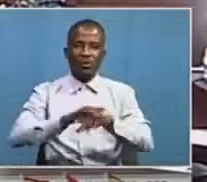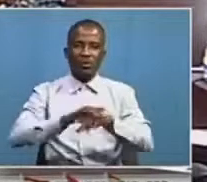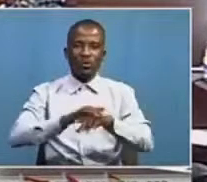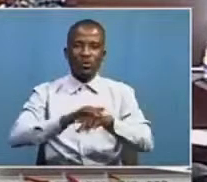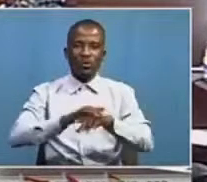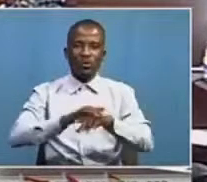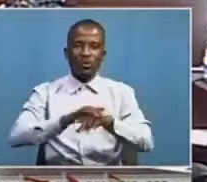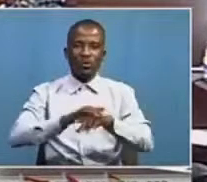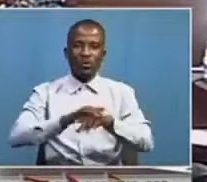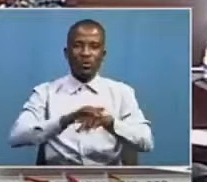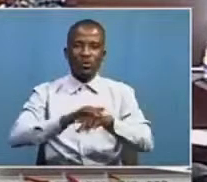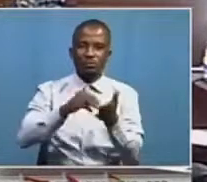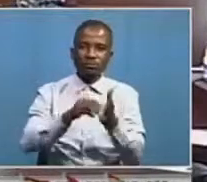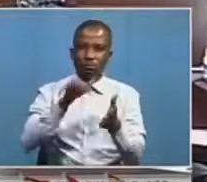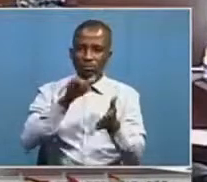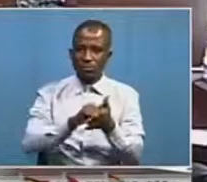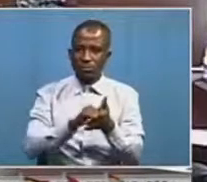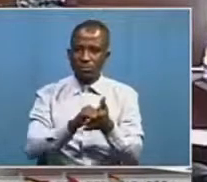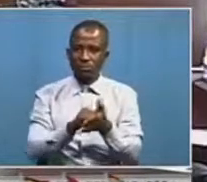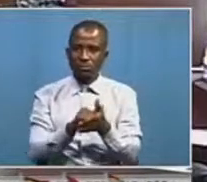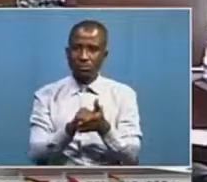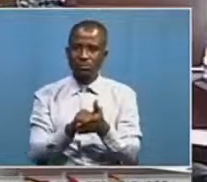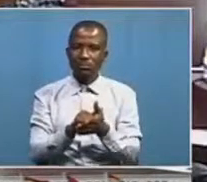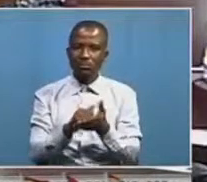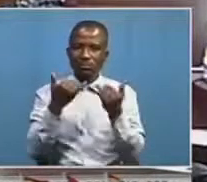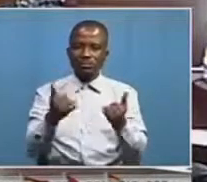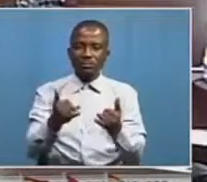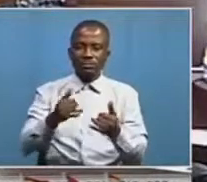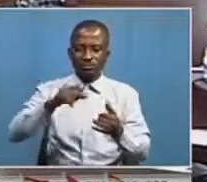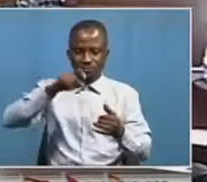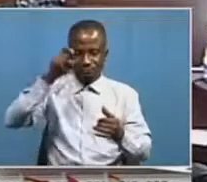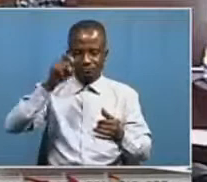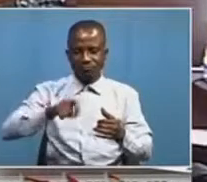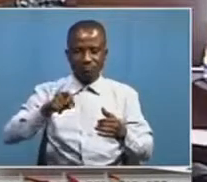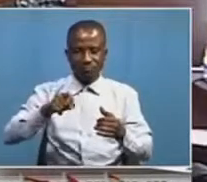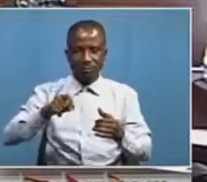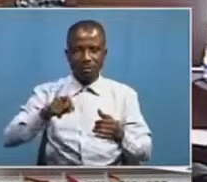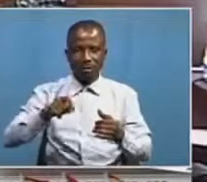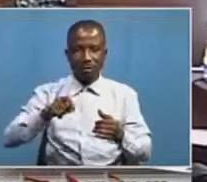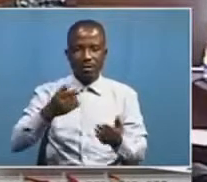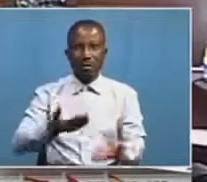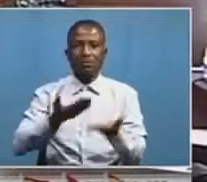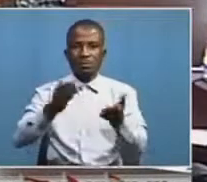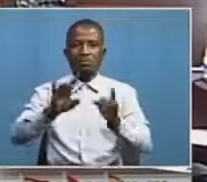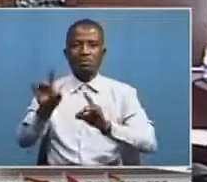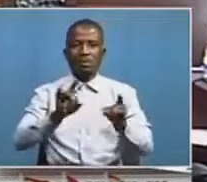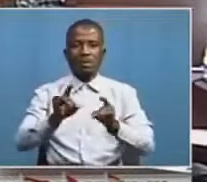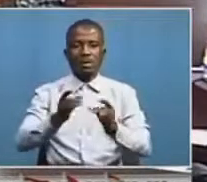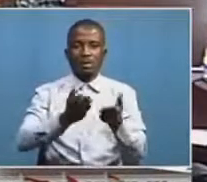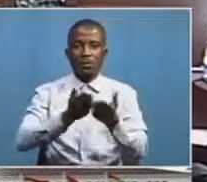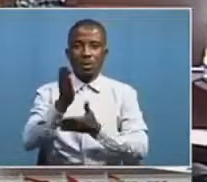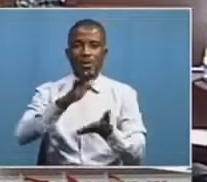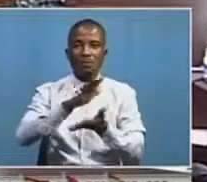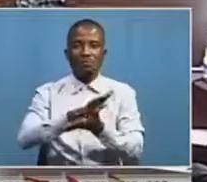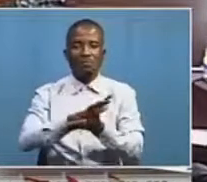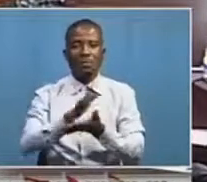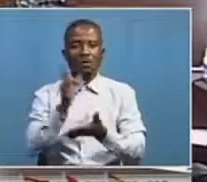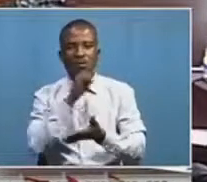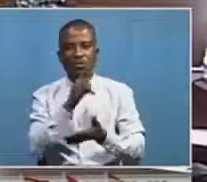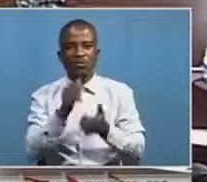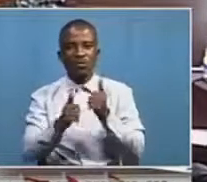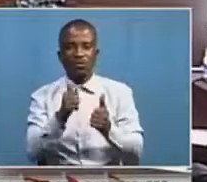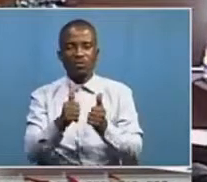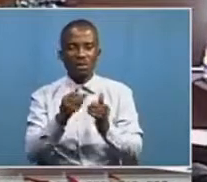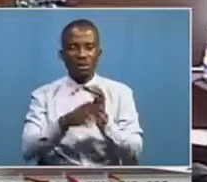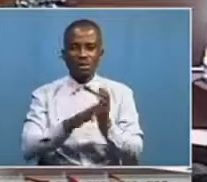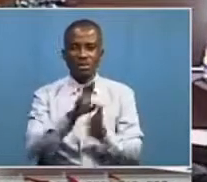The implication is therefore obvious, as it would have authenticated the validity of the documents. In other words,